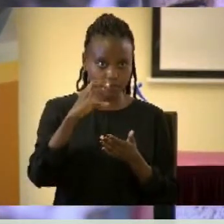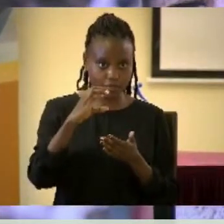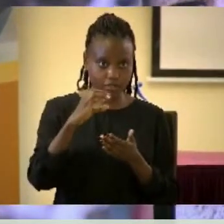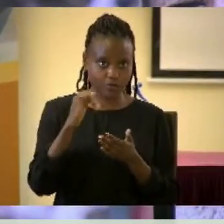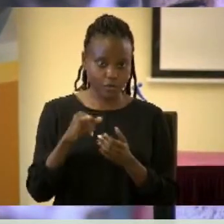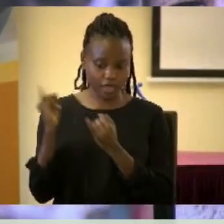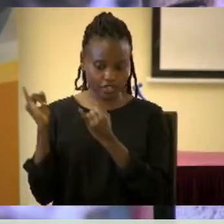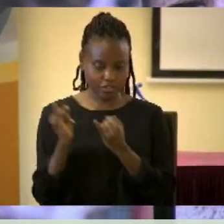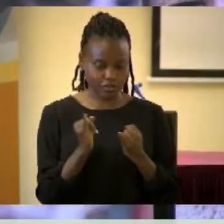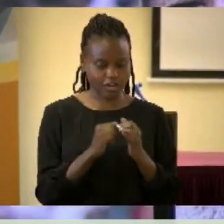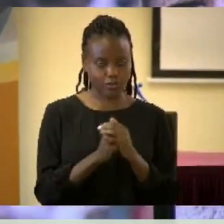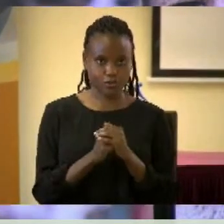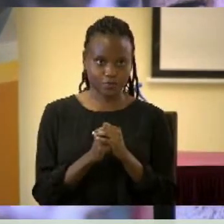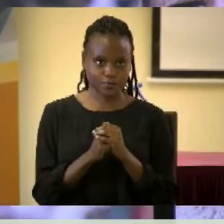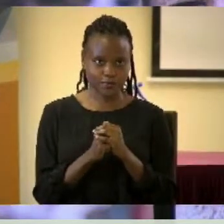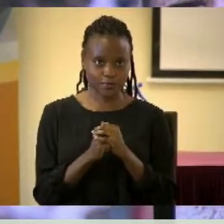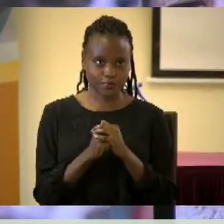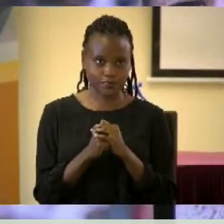kind introduction.